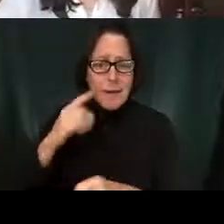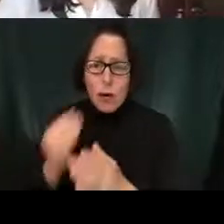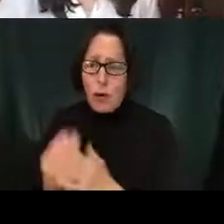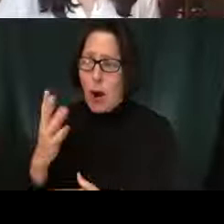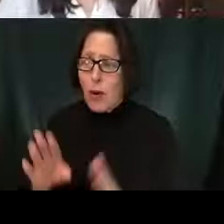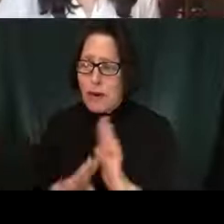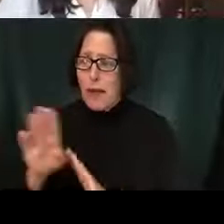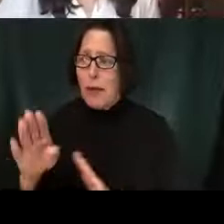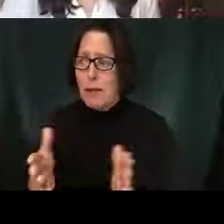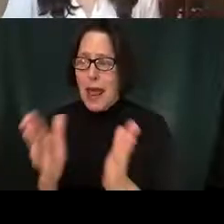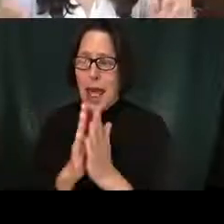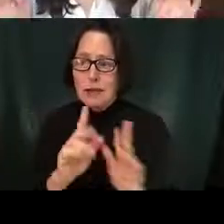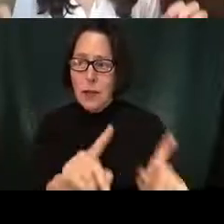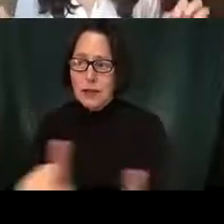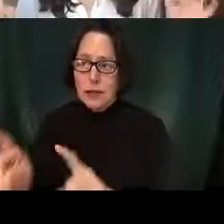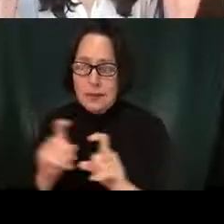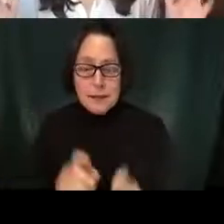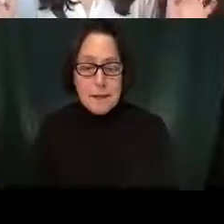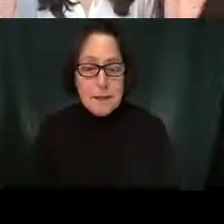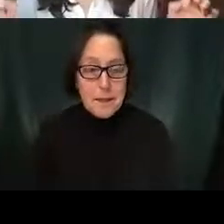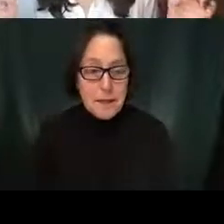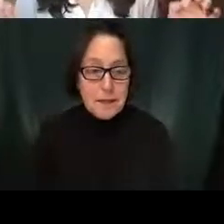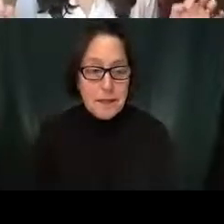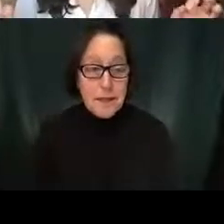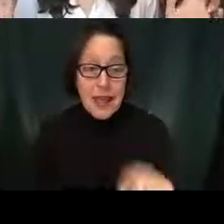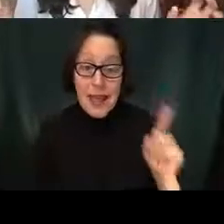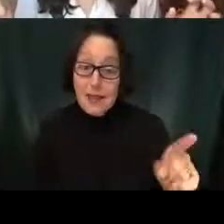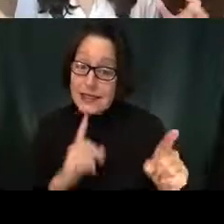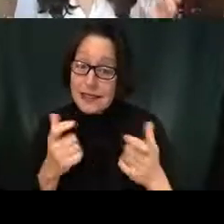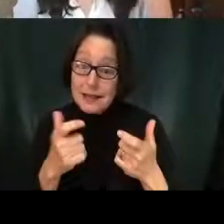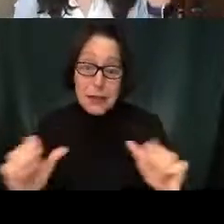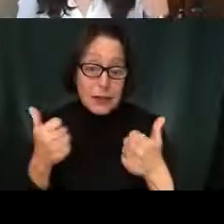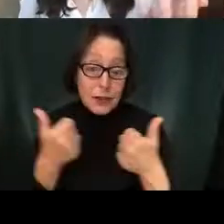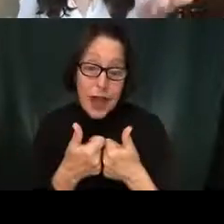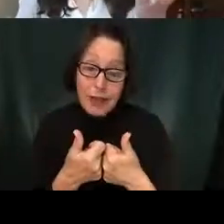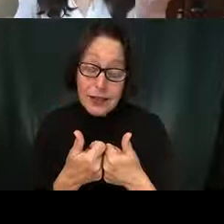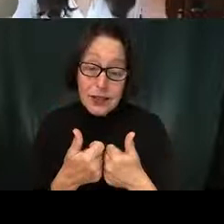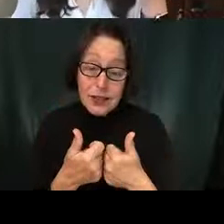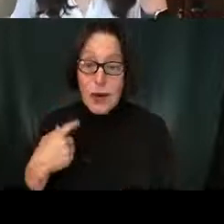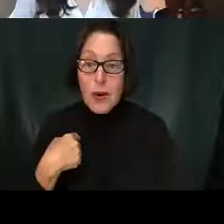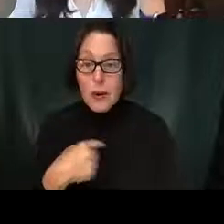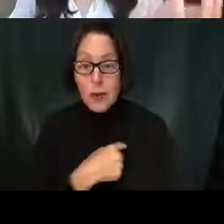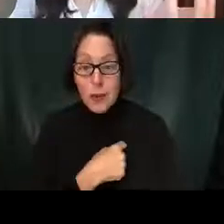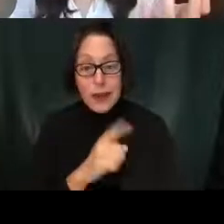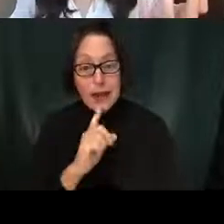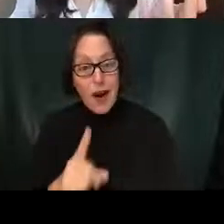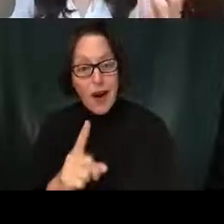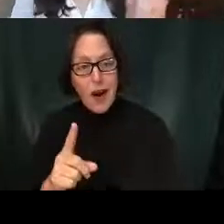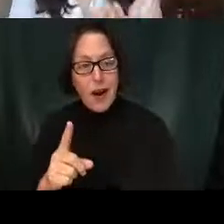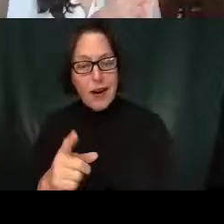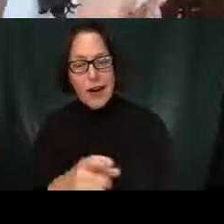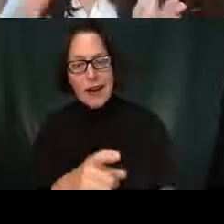and ask questions? So this is one of the main challenges that we have, is that we are